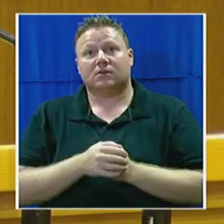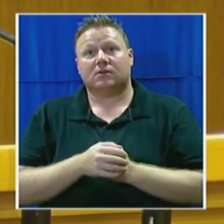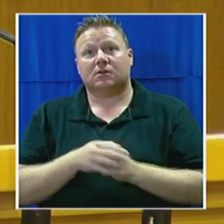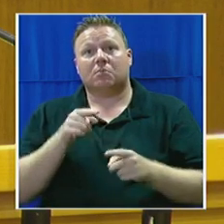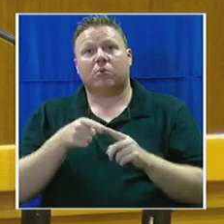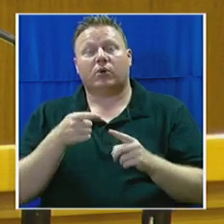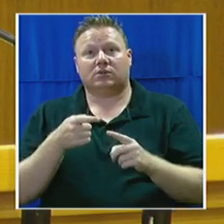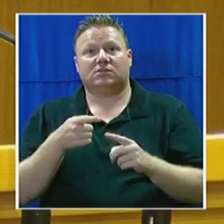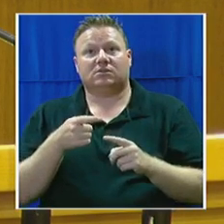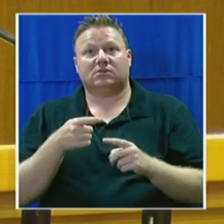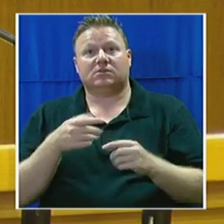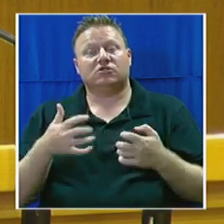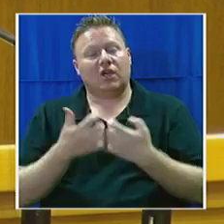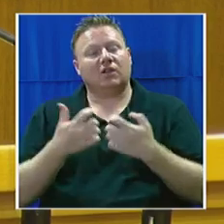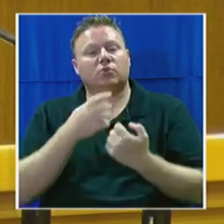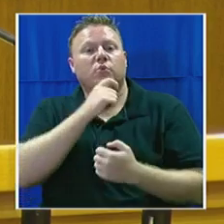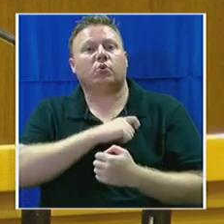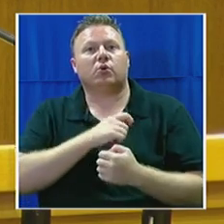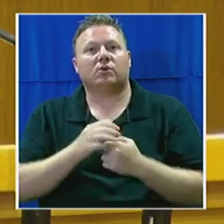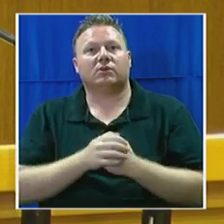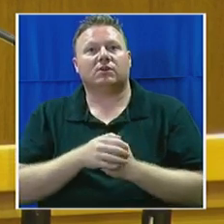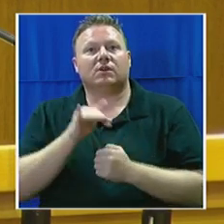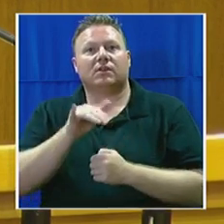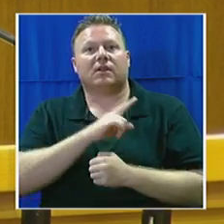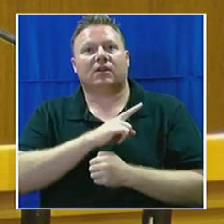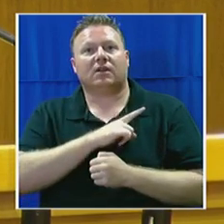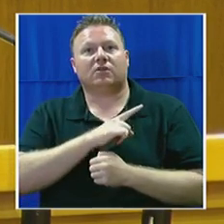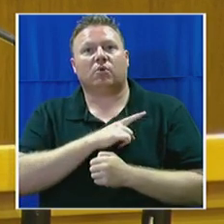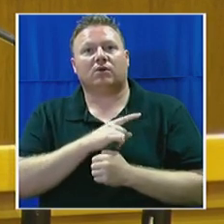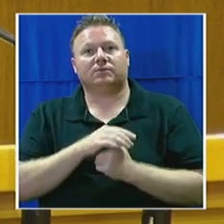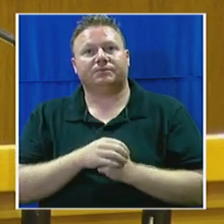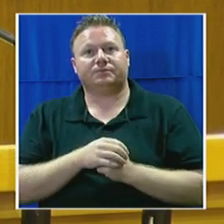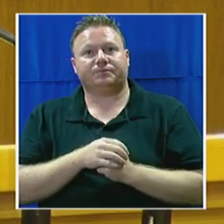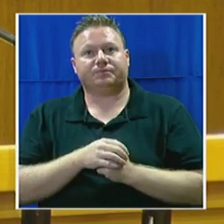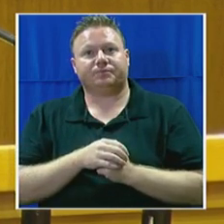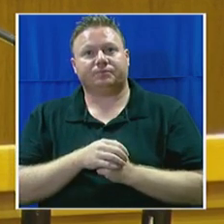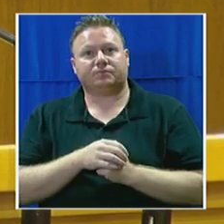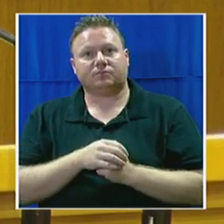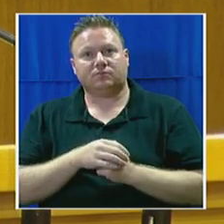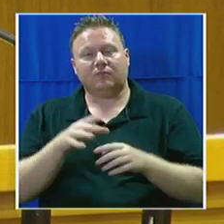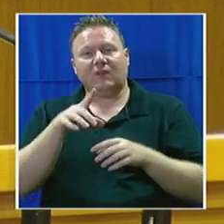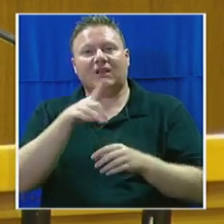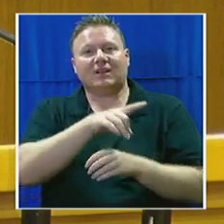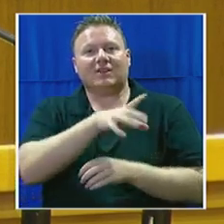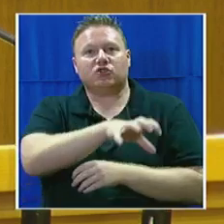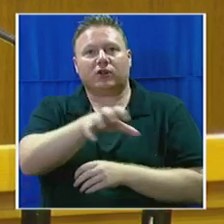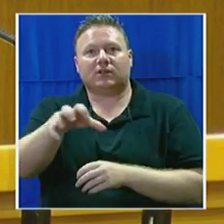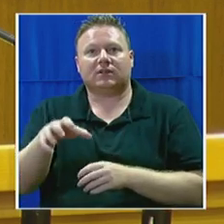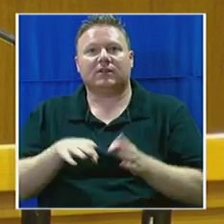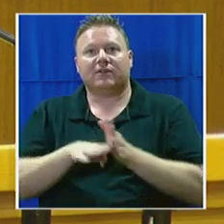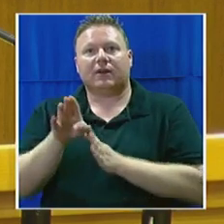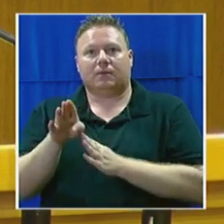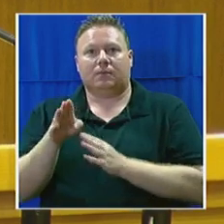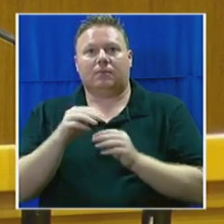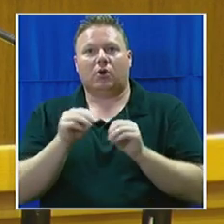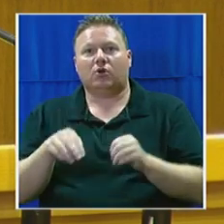point that indeed there are challenges. That's why we are bringing in here the district development model. You are